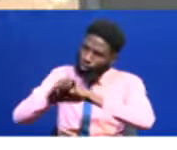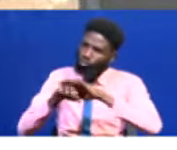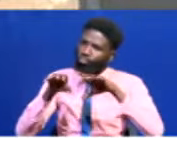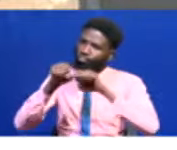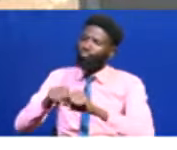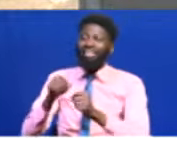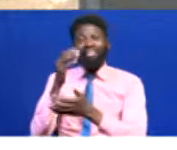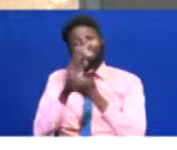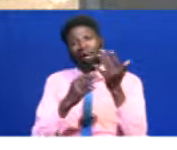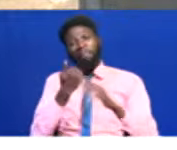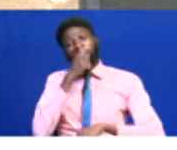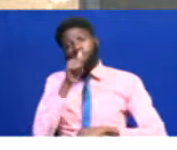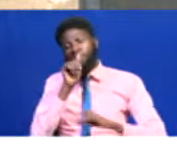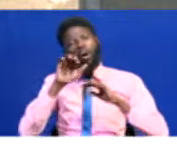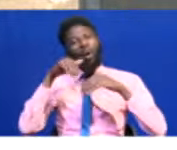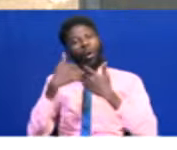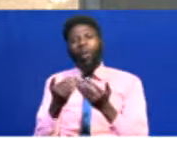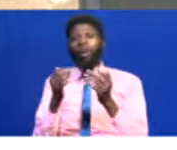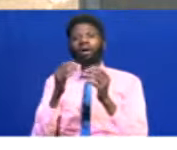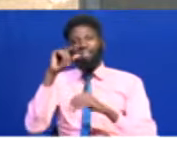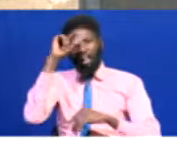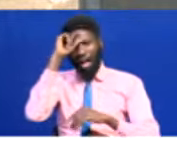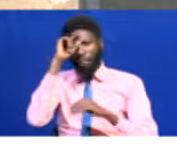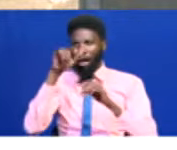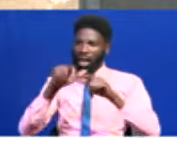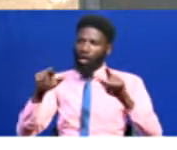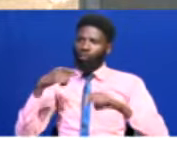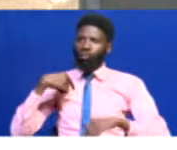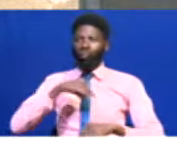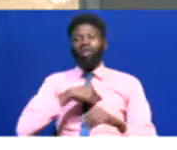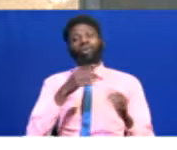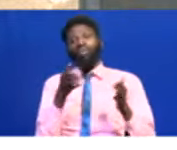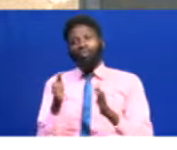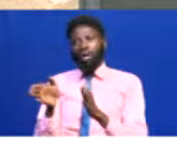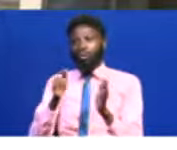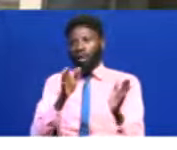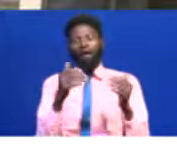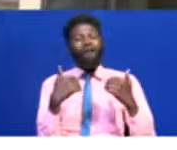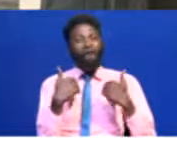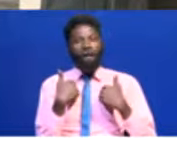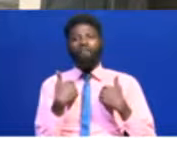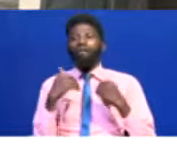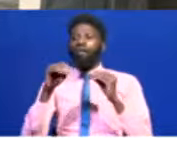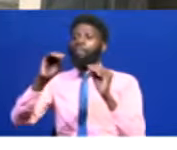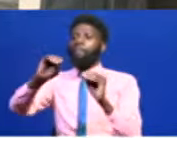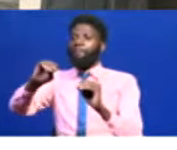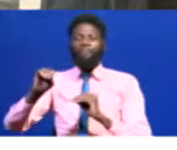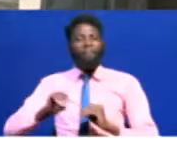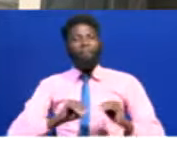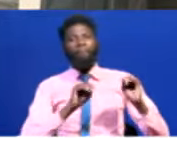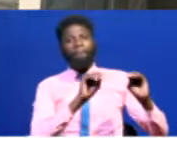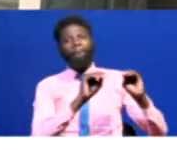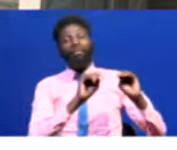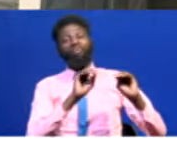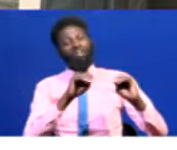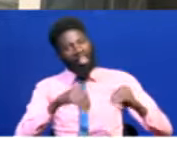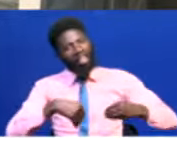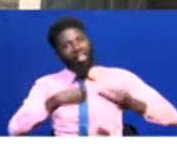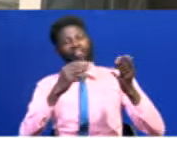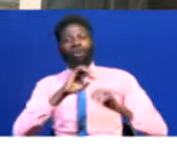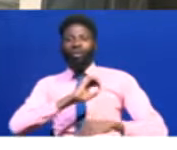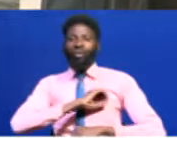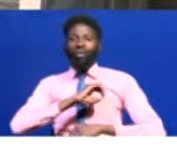lands, we have a way of resettling those people in an amicable way. And so that